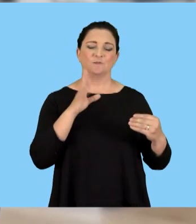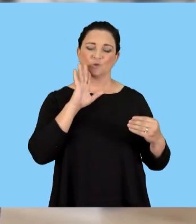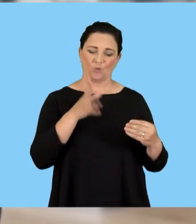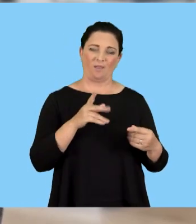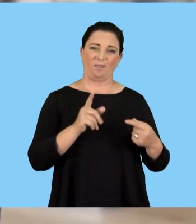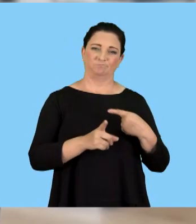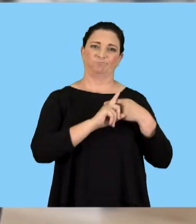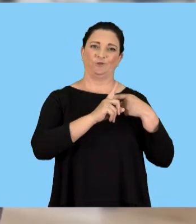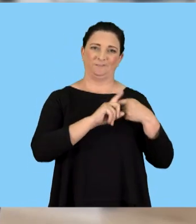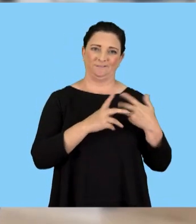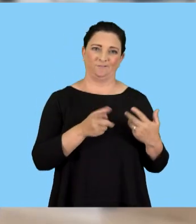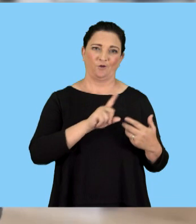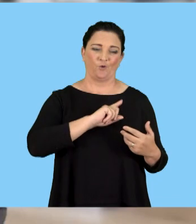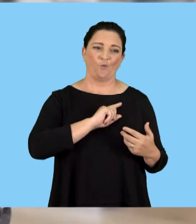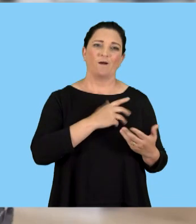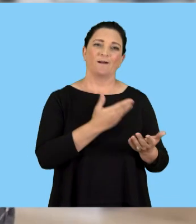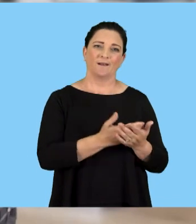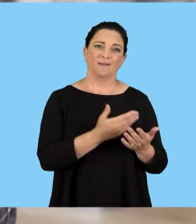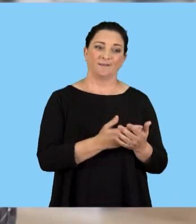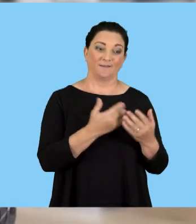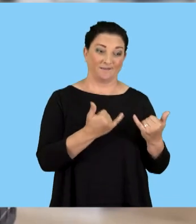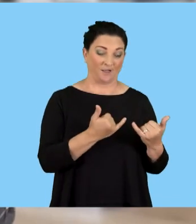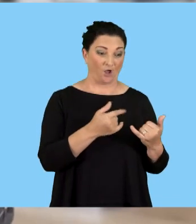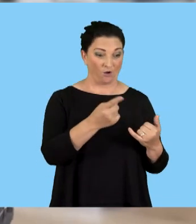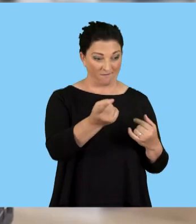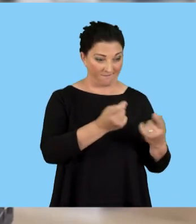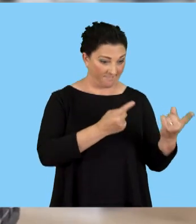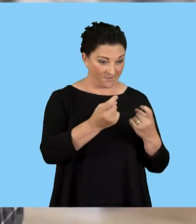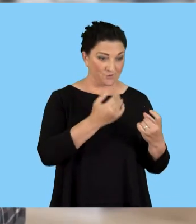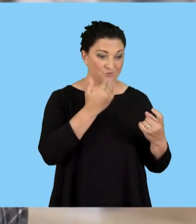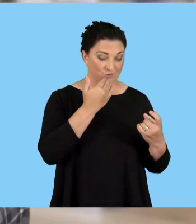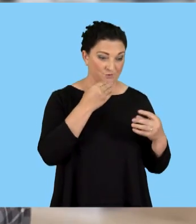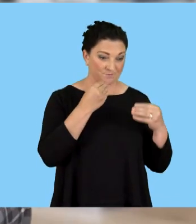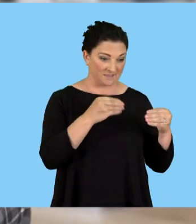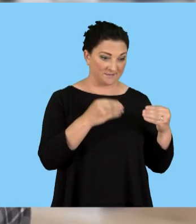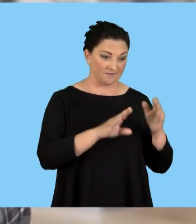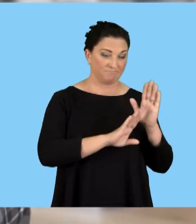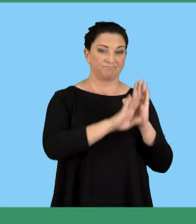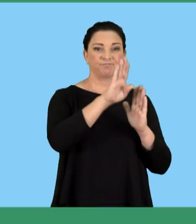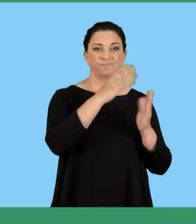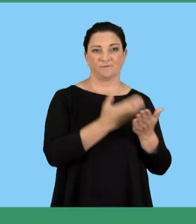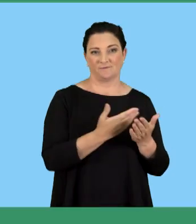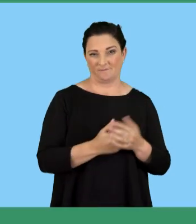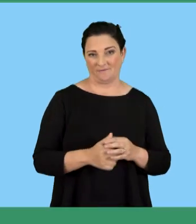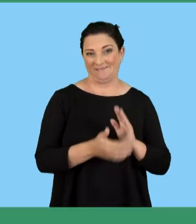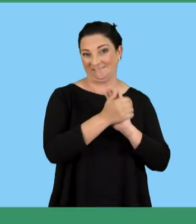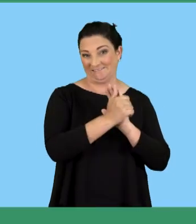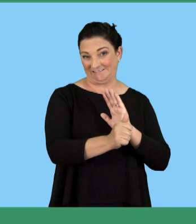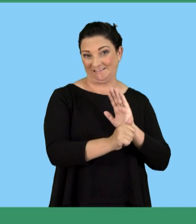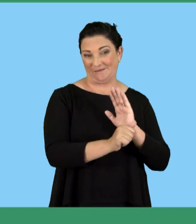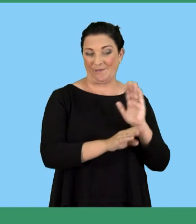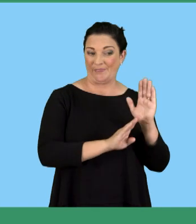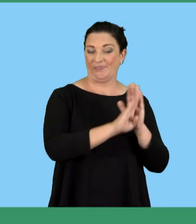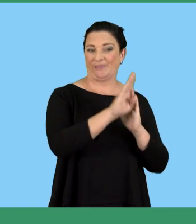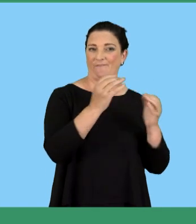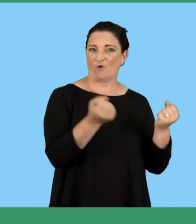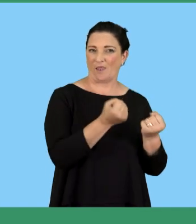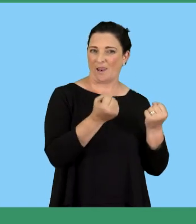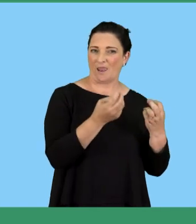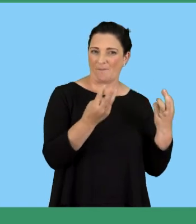projects, their image will be known. And another aspect is that if they behave ethically, that will also be known by